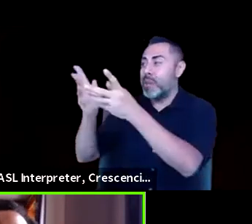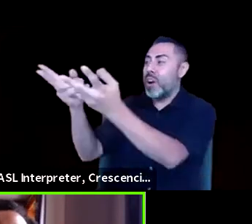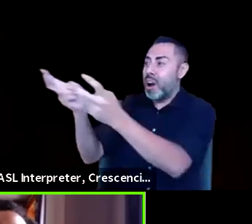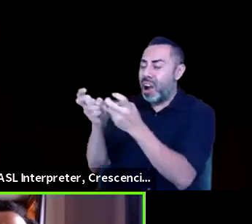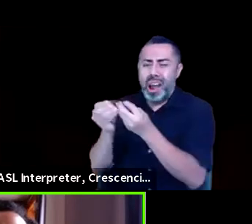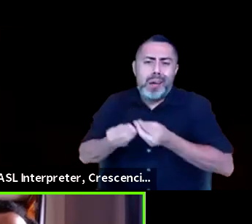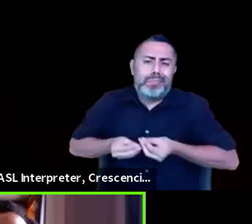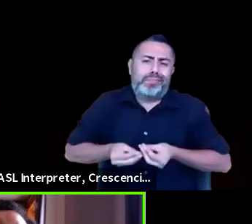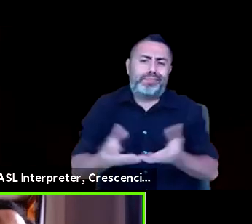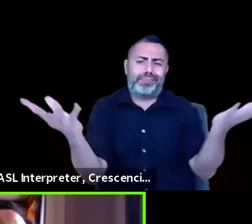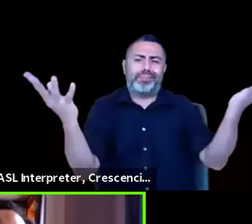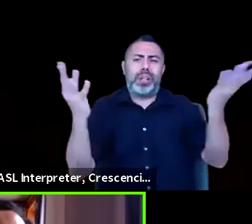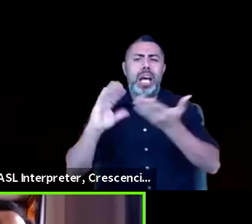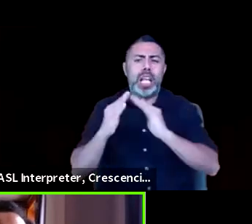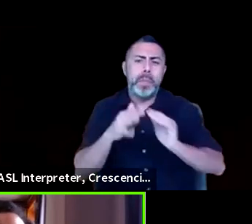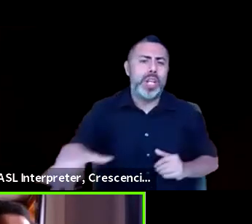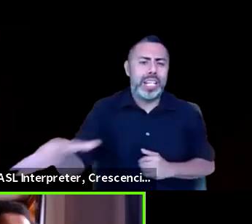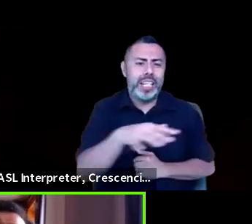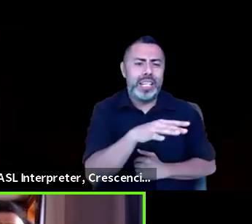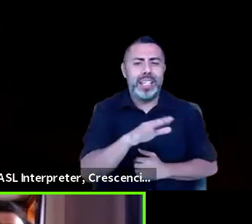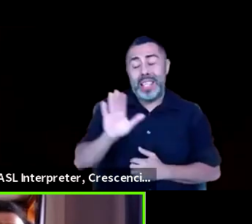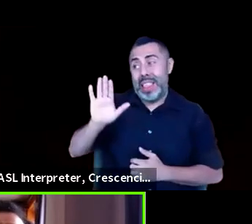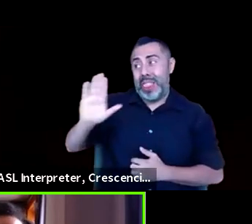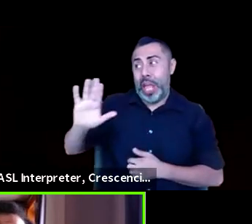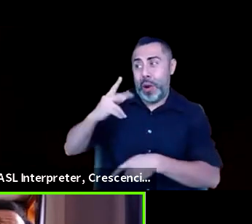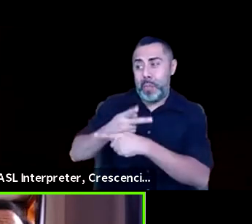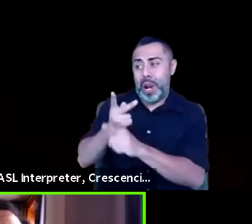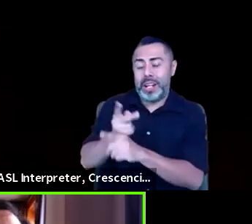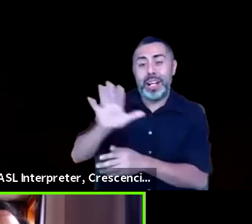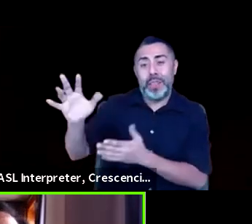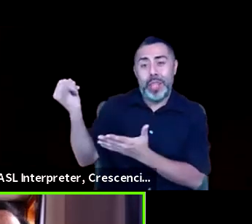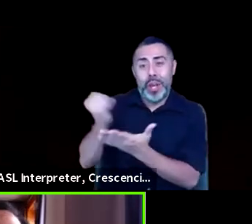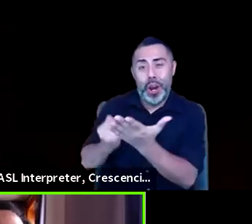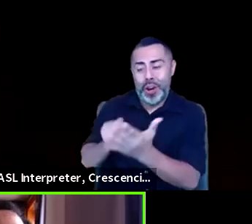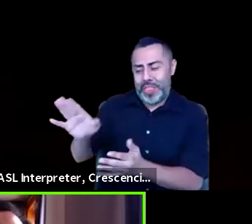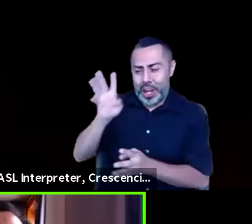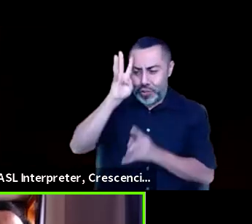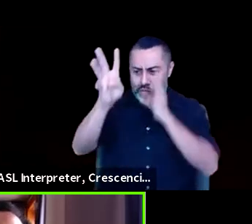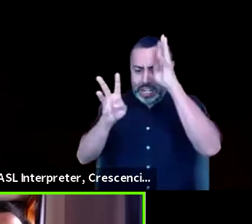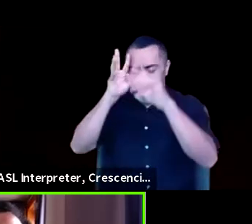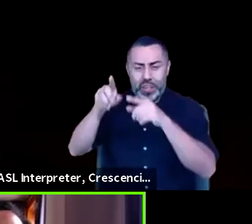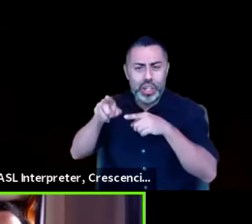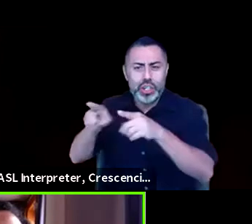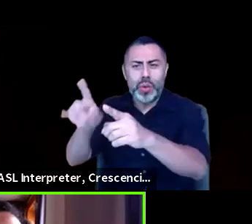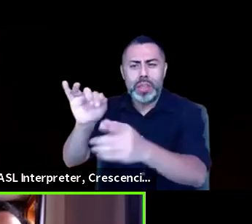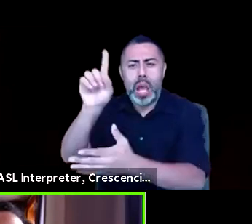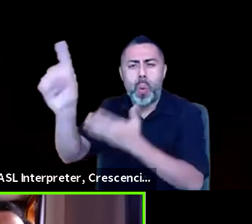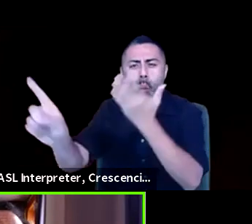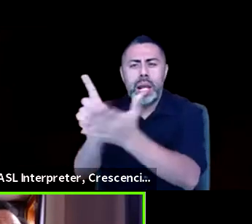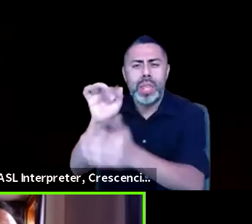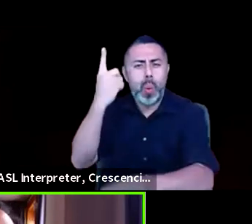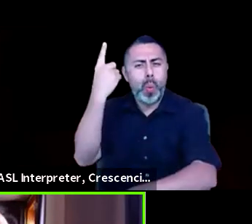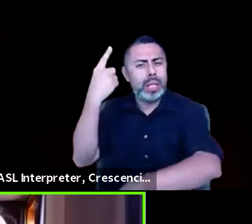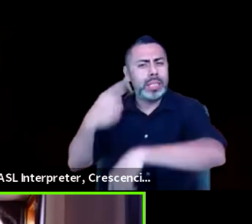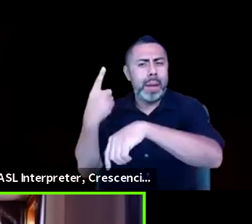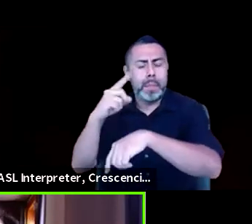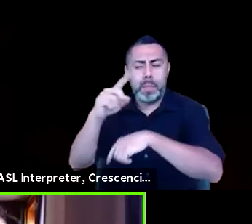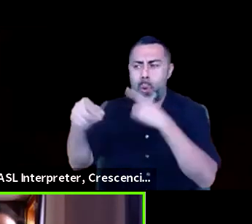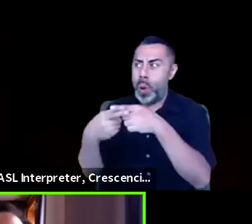community the product of their art, of their creativity during that hour, that moment of convening, that moment of